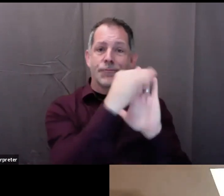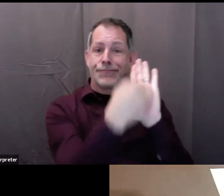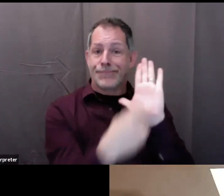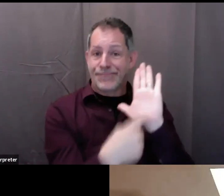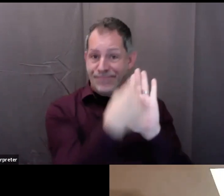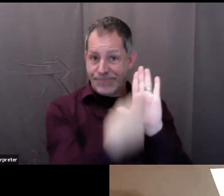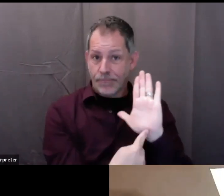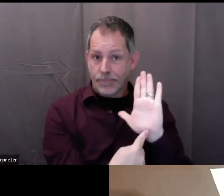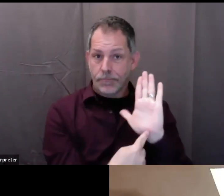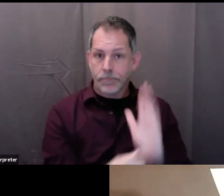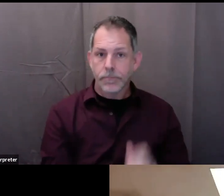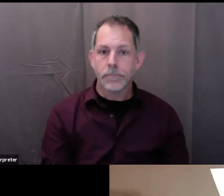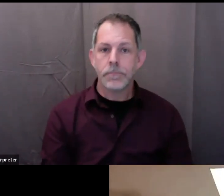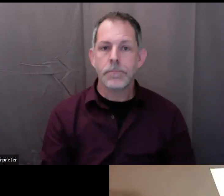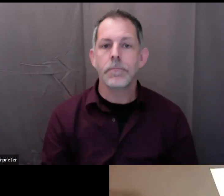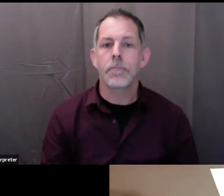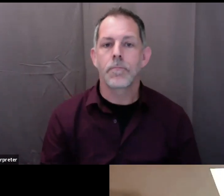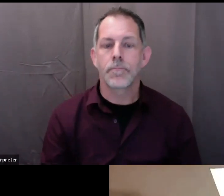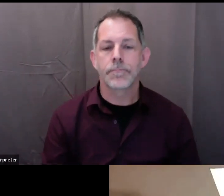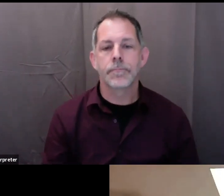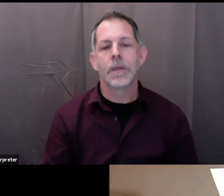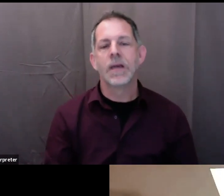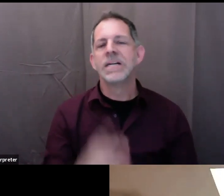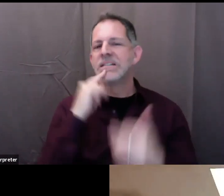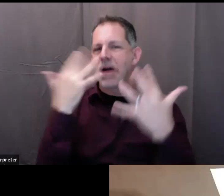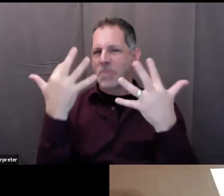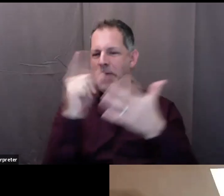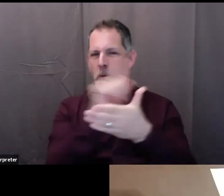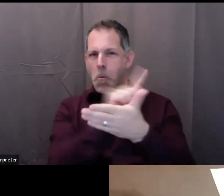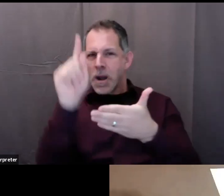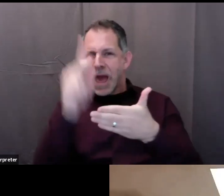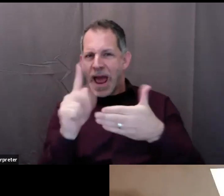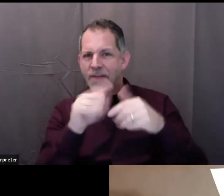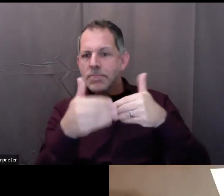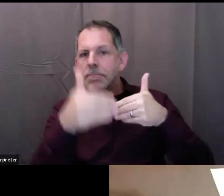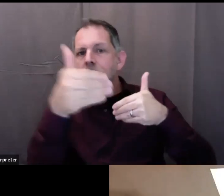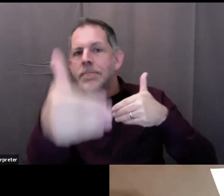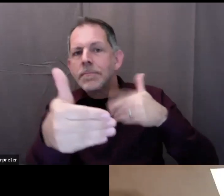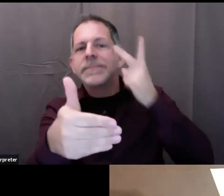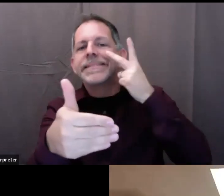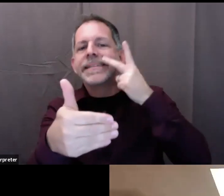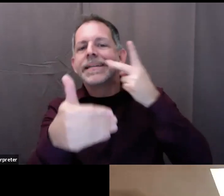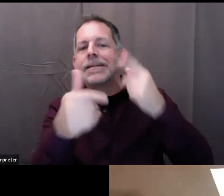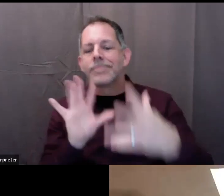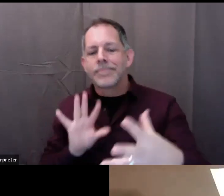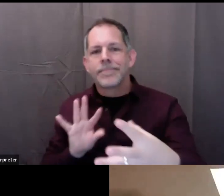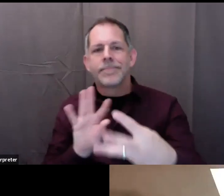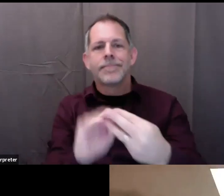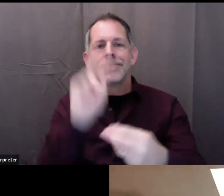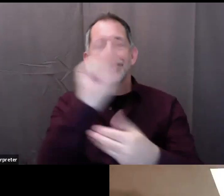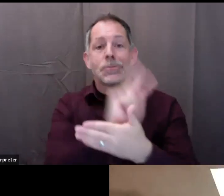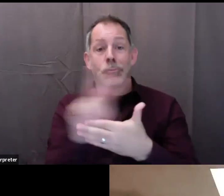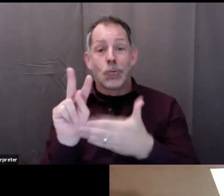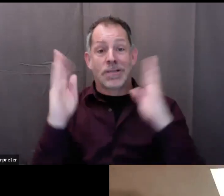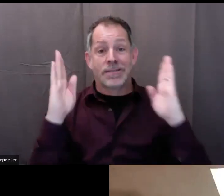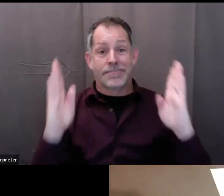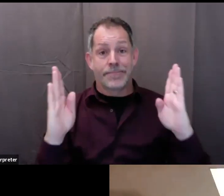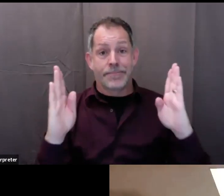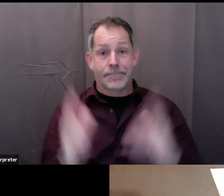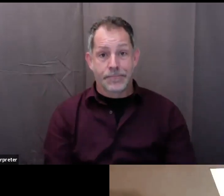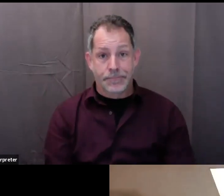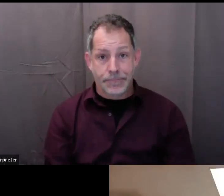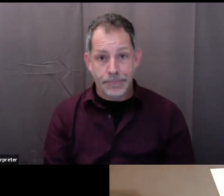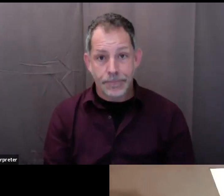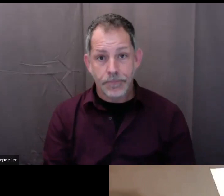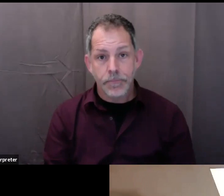our pathway going ahead. So that fork in the road is ahead, but I can't tell you which path we're taking because we can't